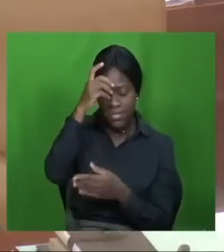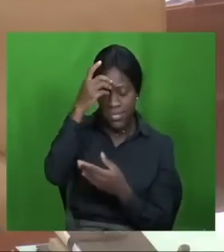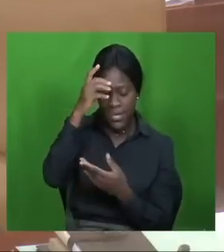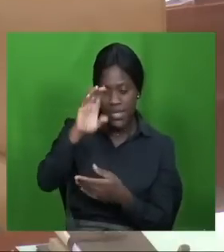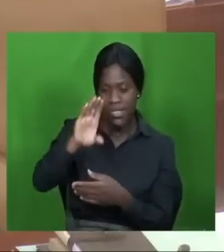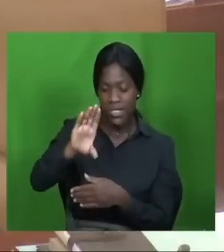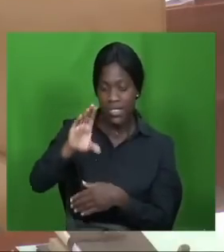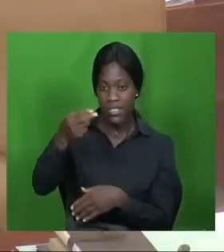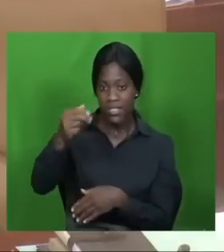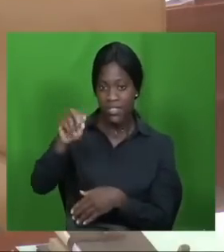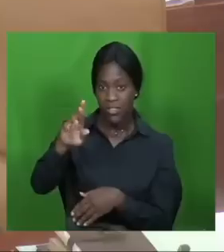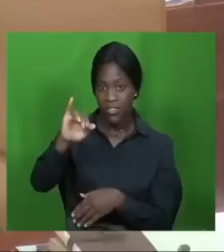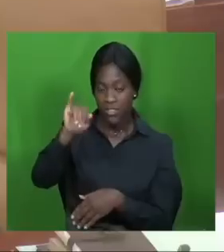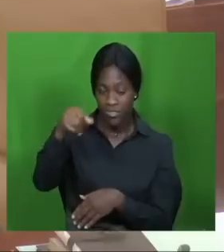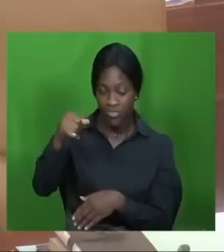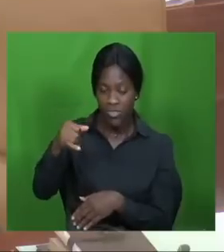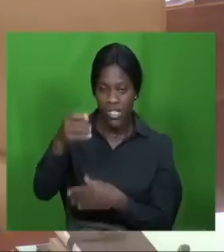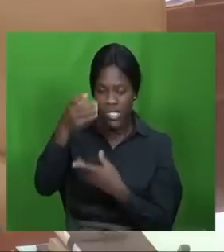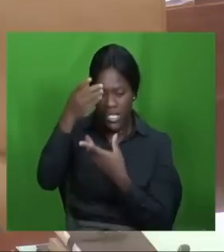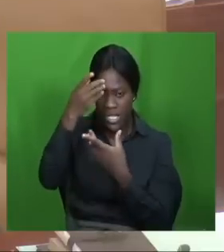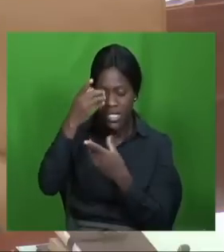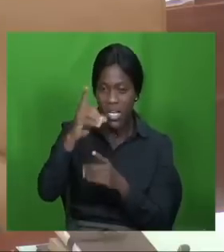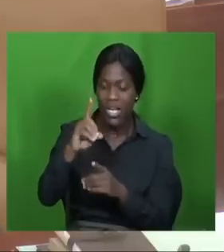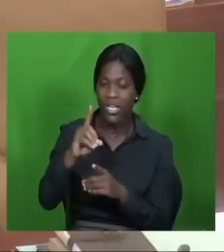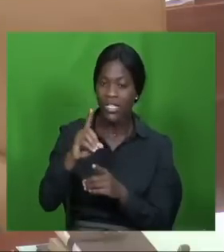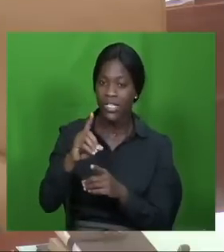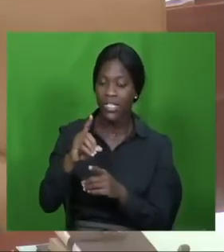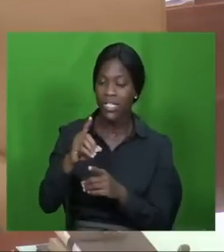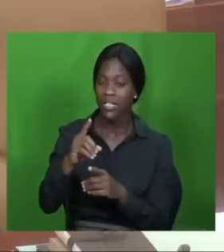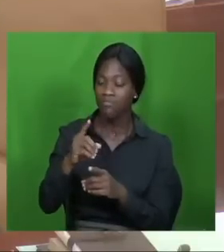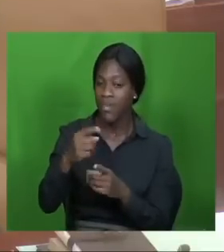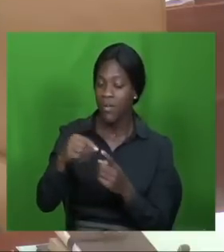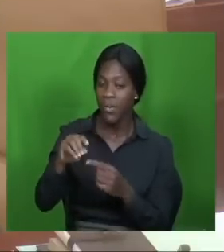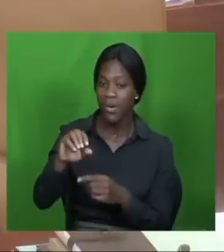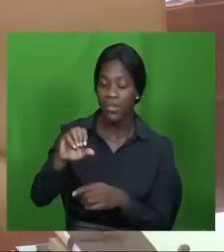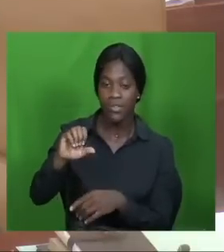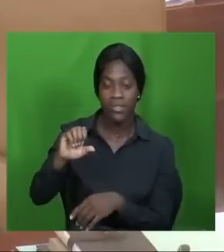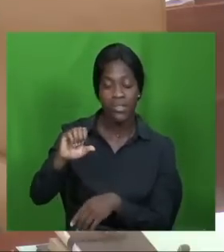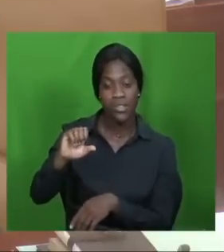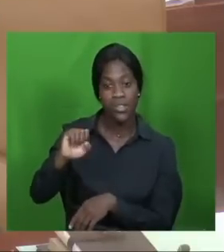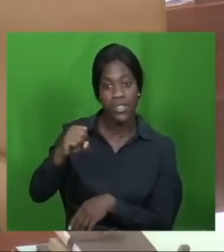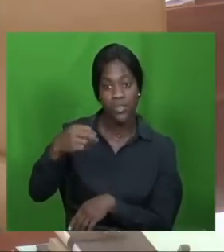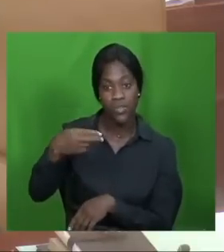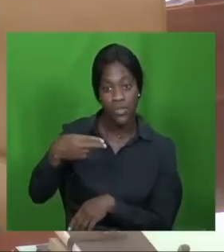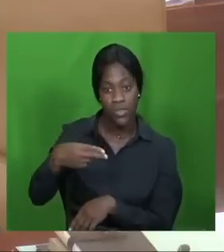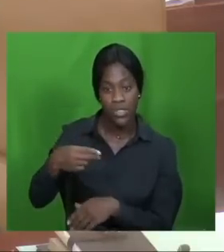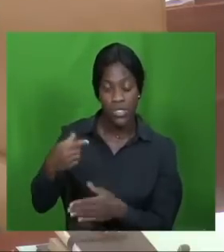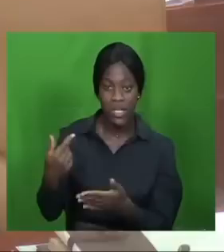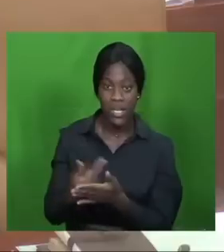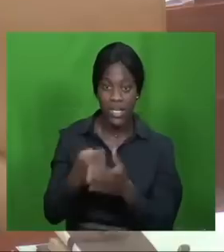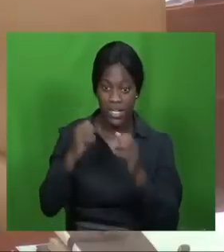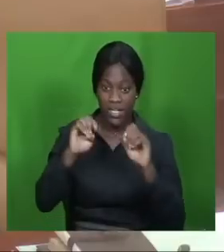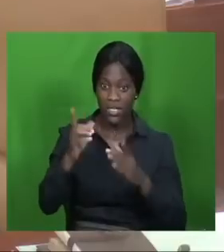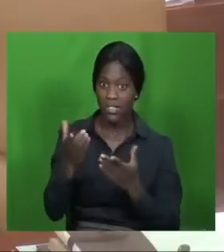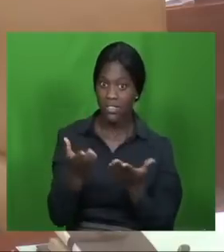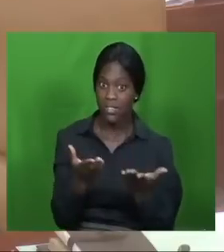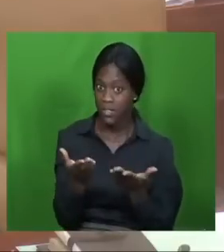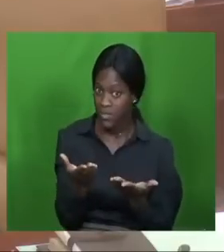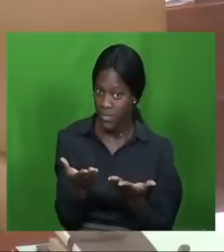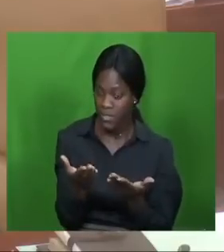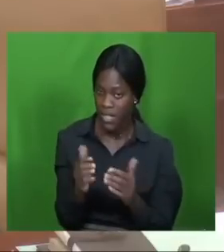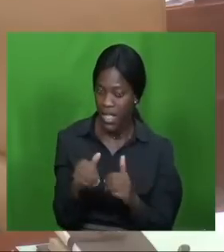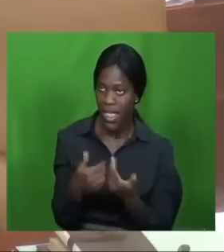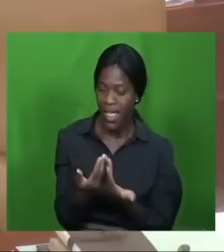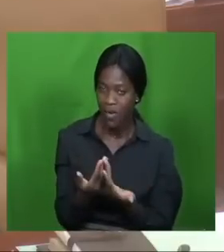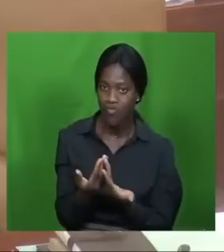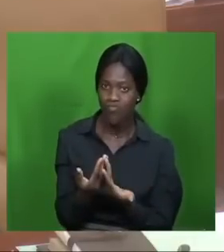they call them their stakeholders, Ghana Education Service, the problem of integrity in our country. I think that the